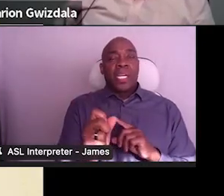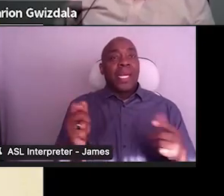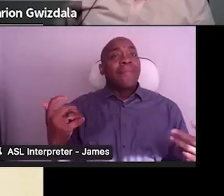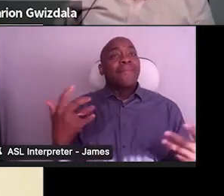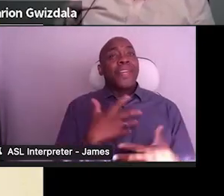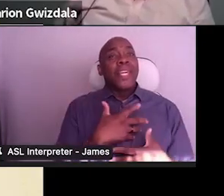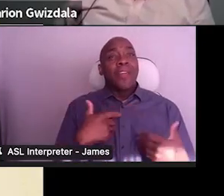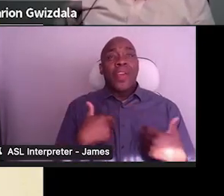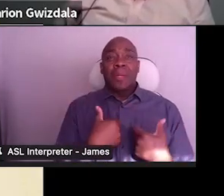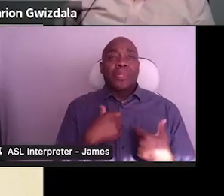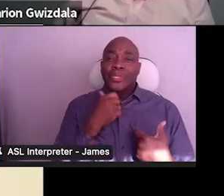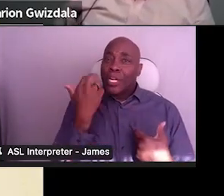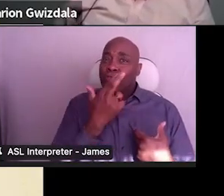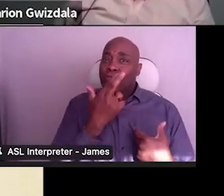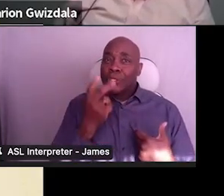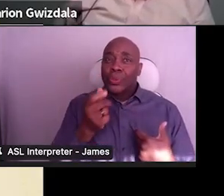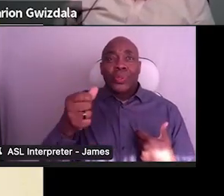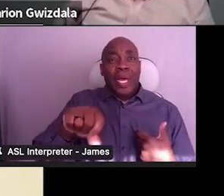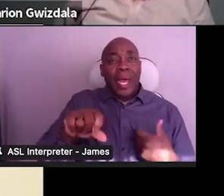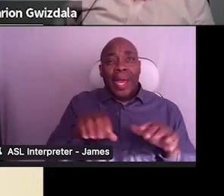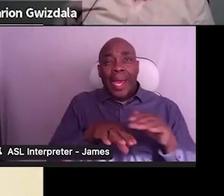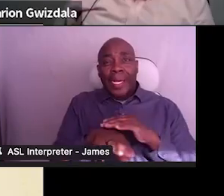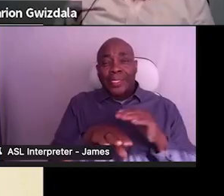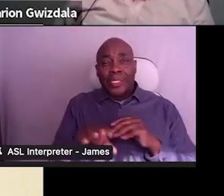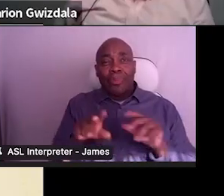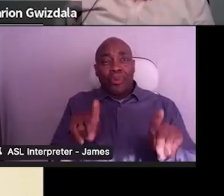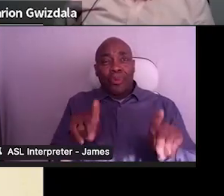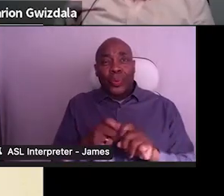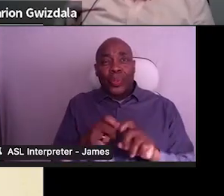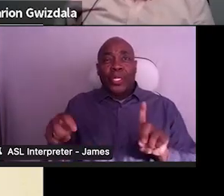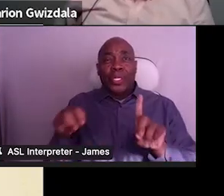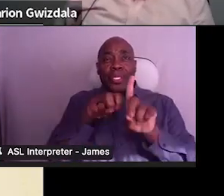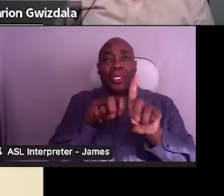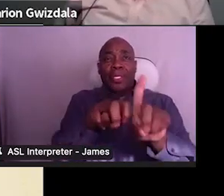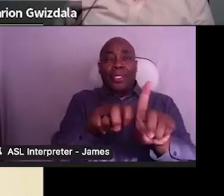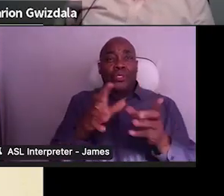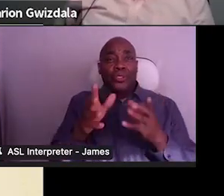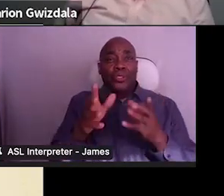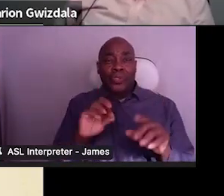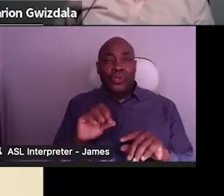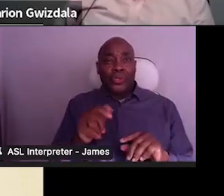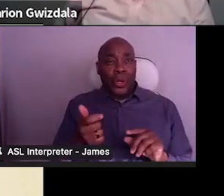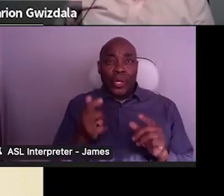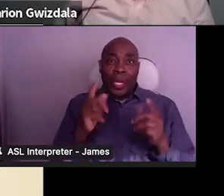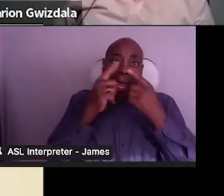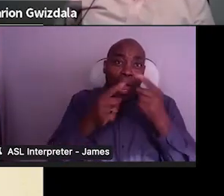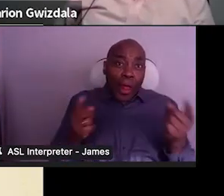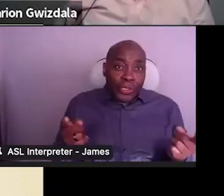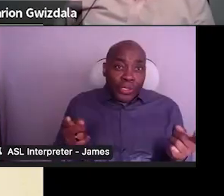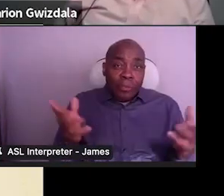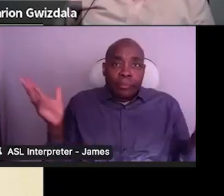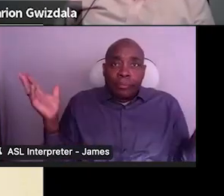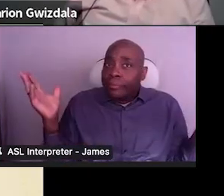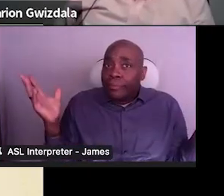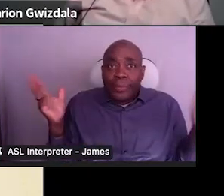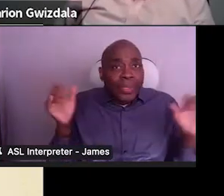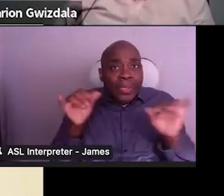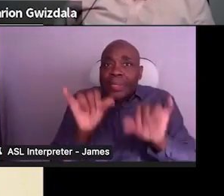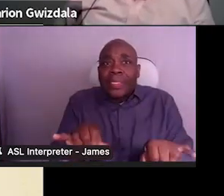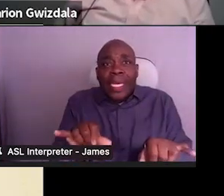animals is not a reason to deny access to an individual accompanied by a service dog. And neither are